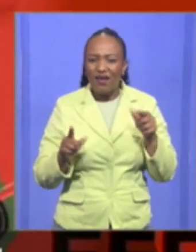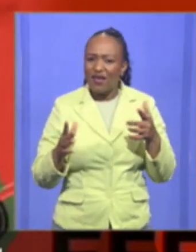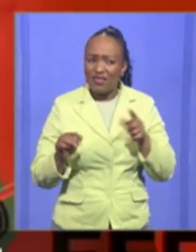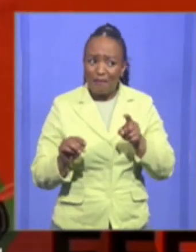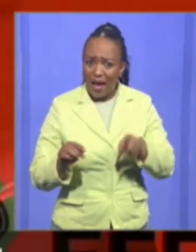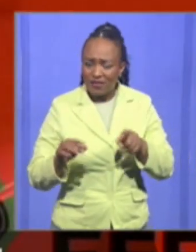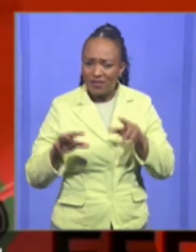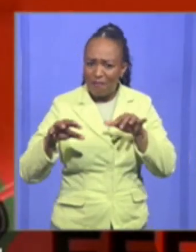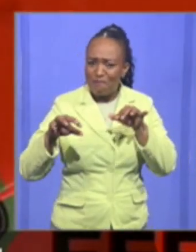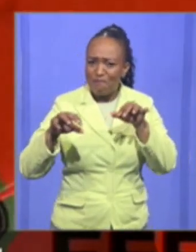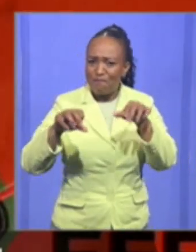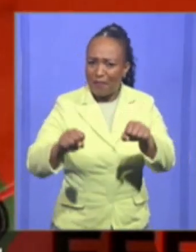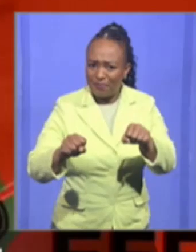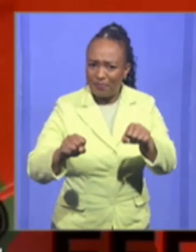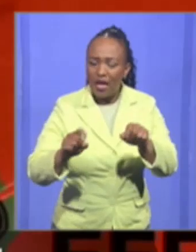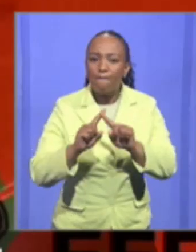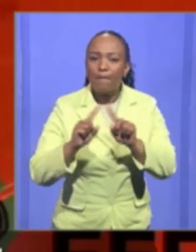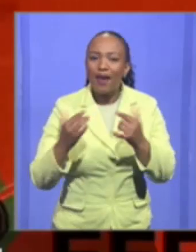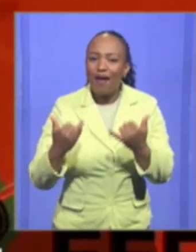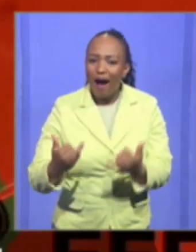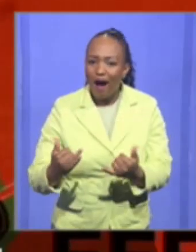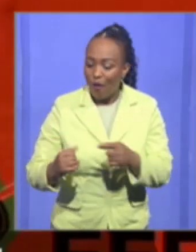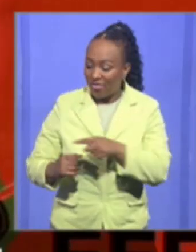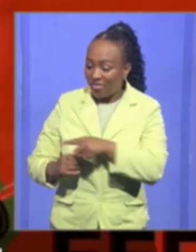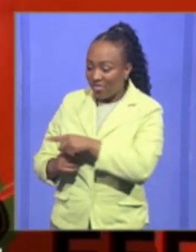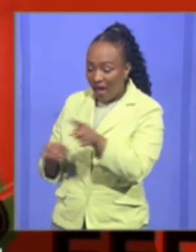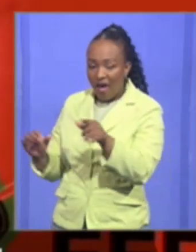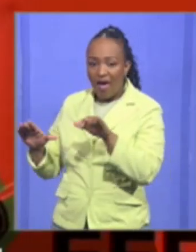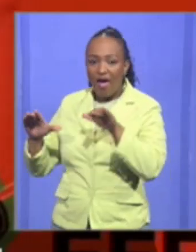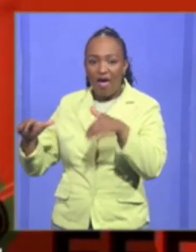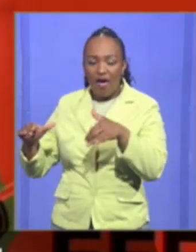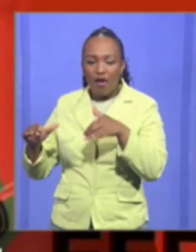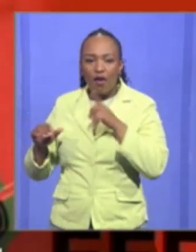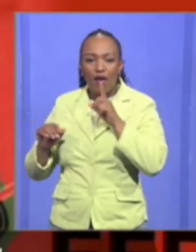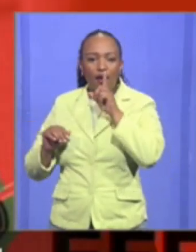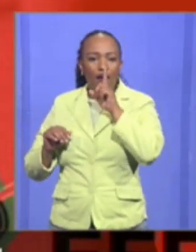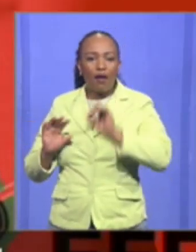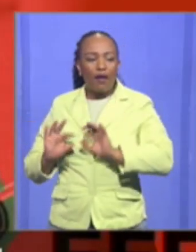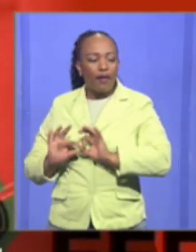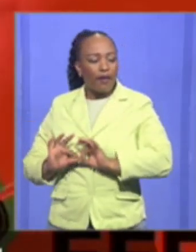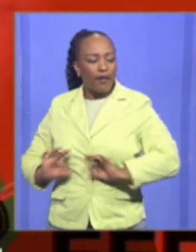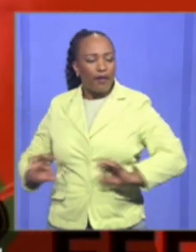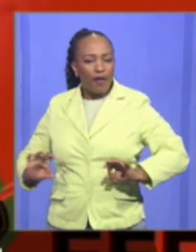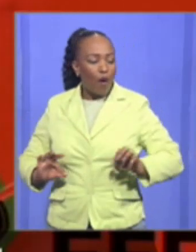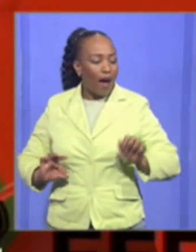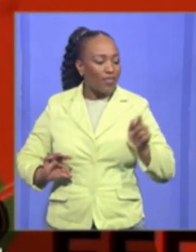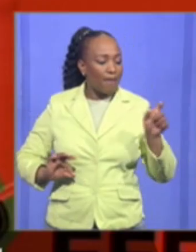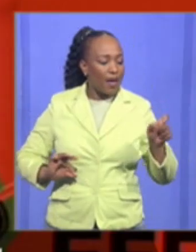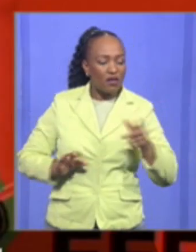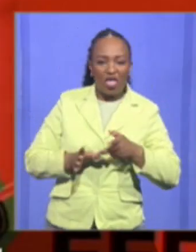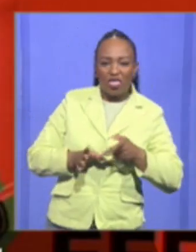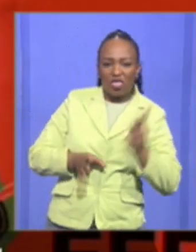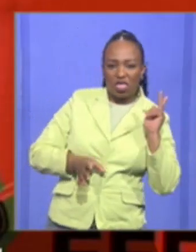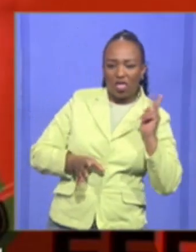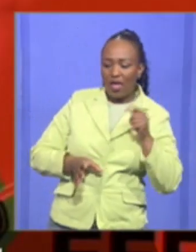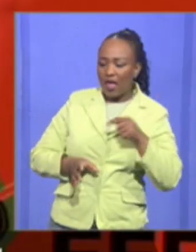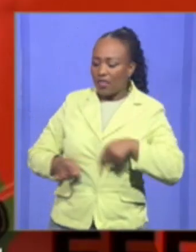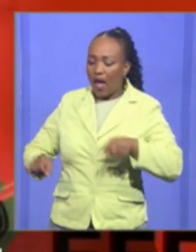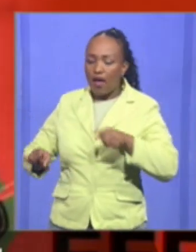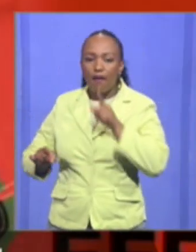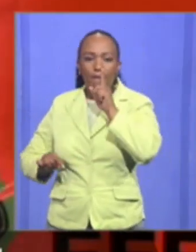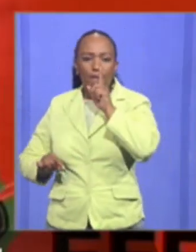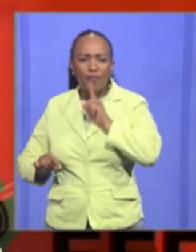over, yet they are silent when people decided to abandon you. Why can't they choose you? Why